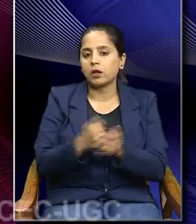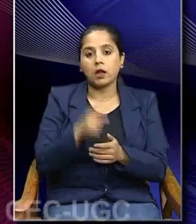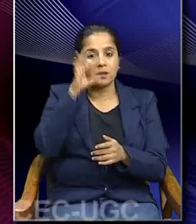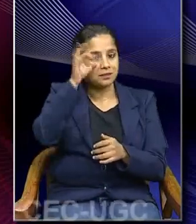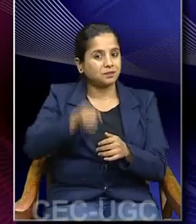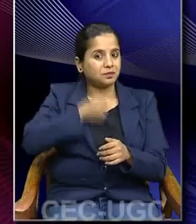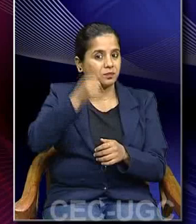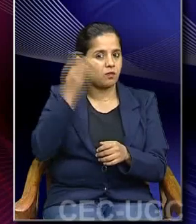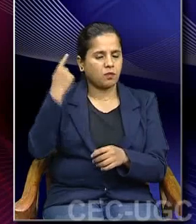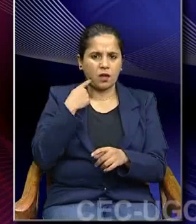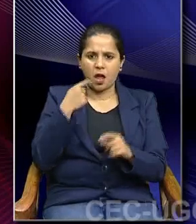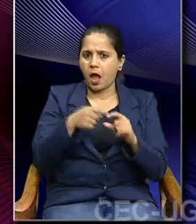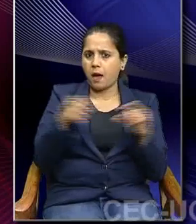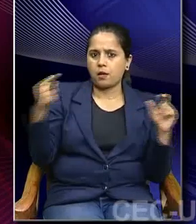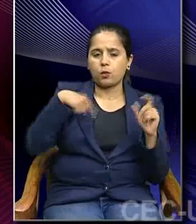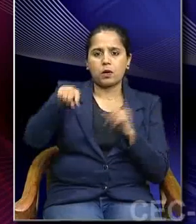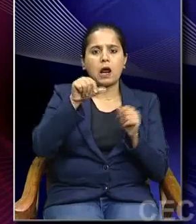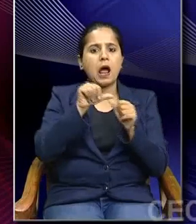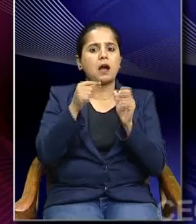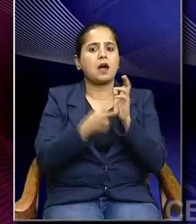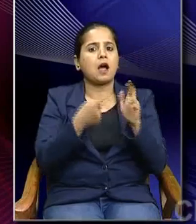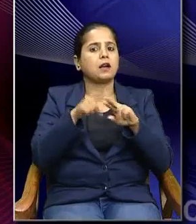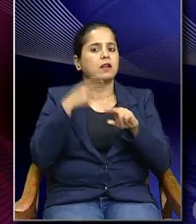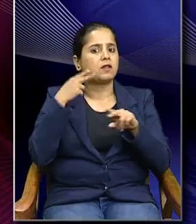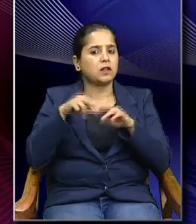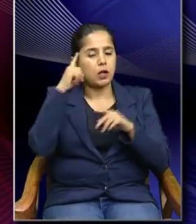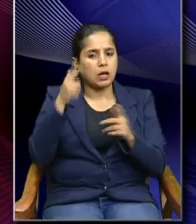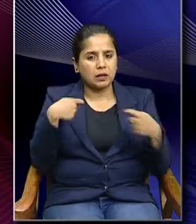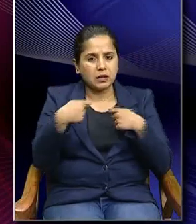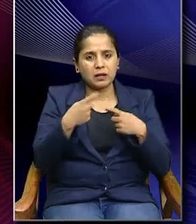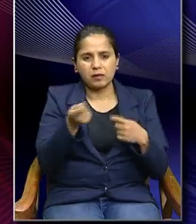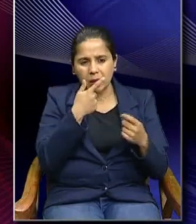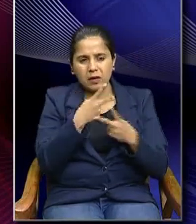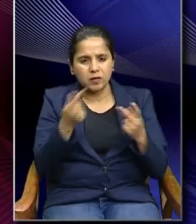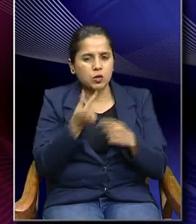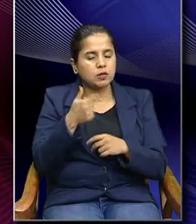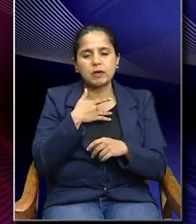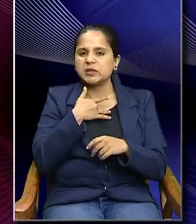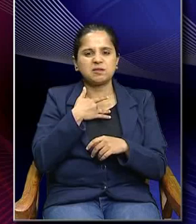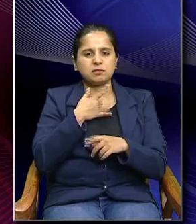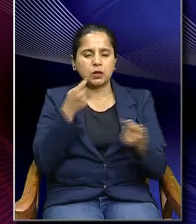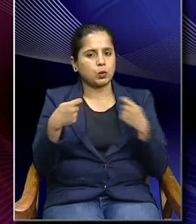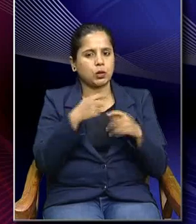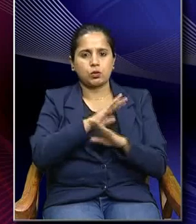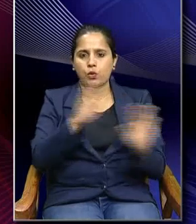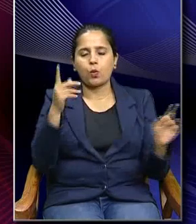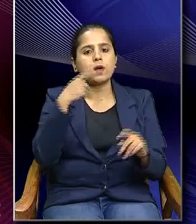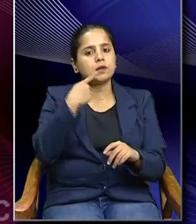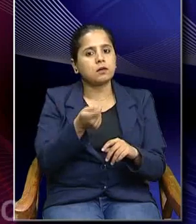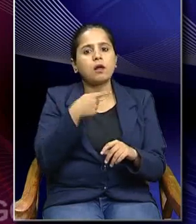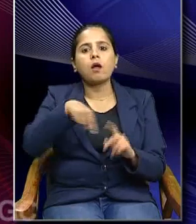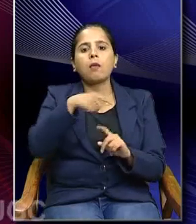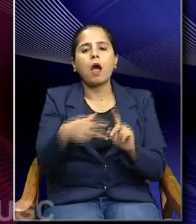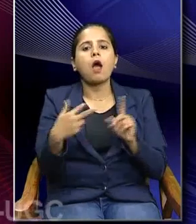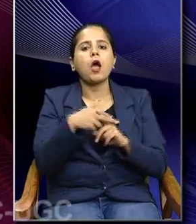Gandhi opposed the use of artificial methods of birth control, because artificial method was going to kind of